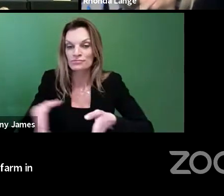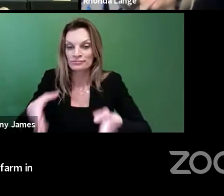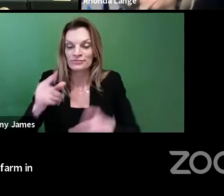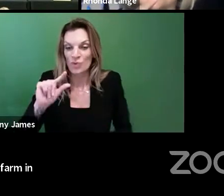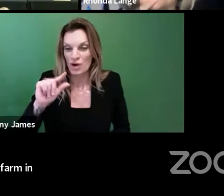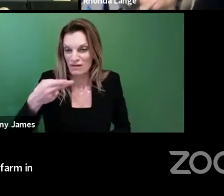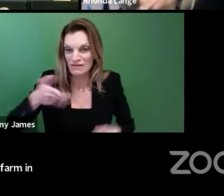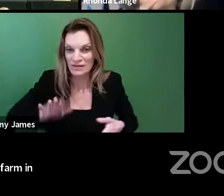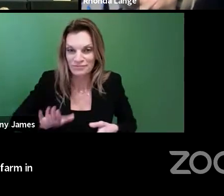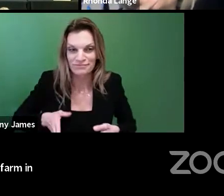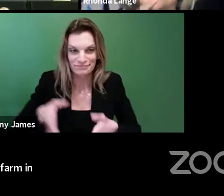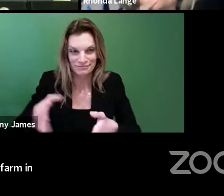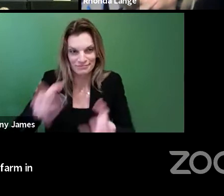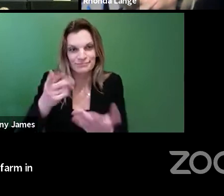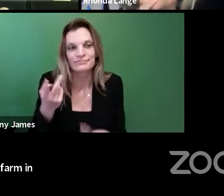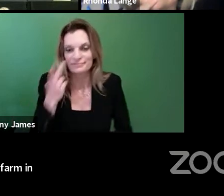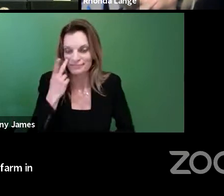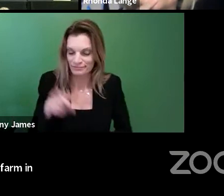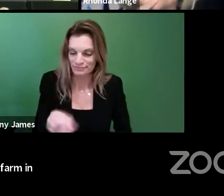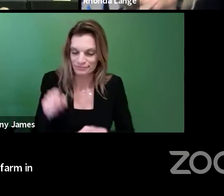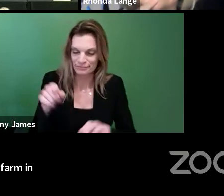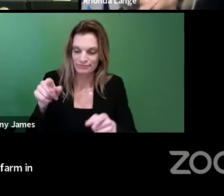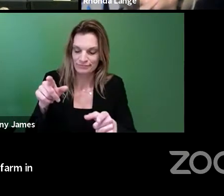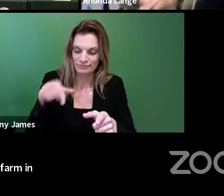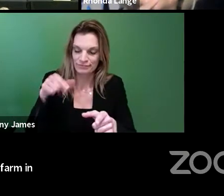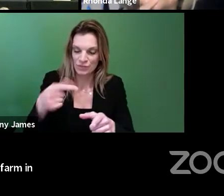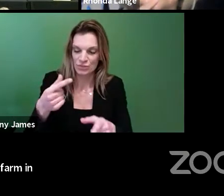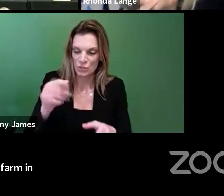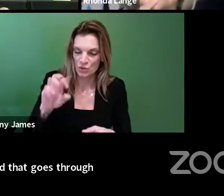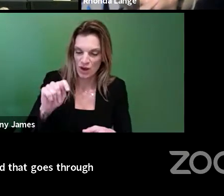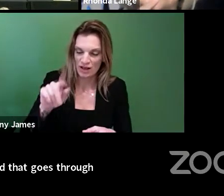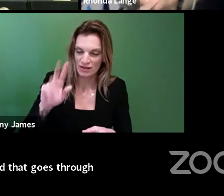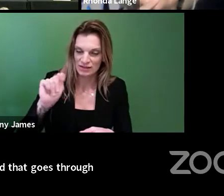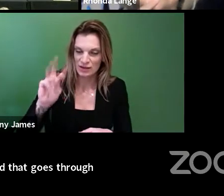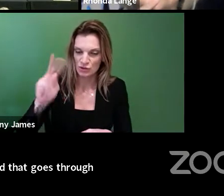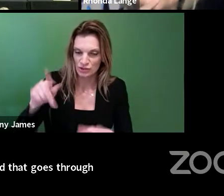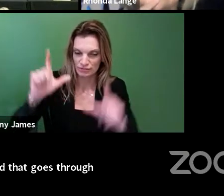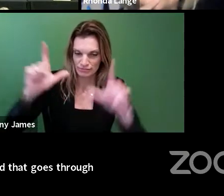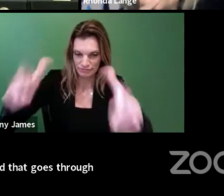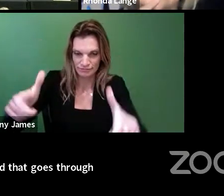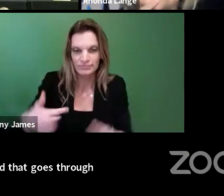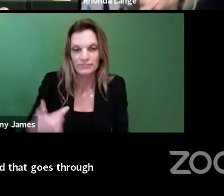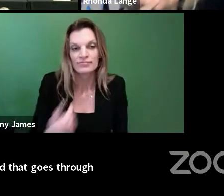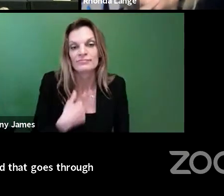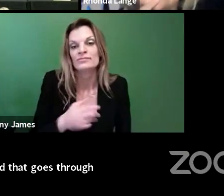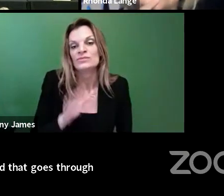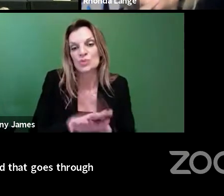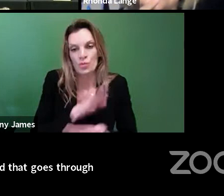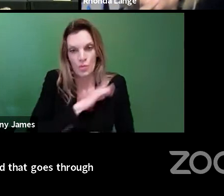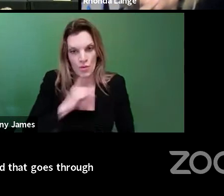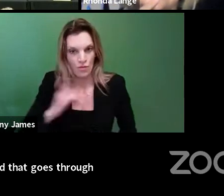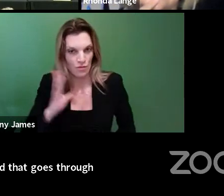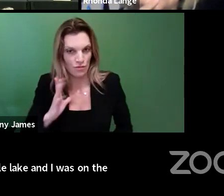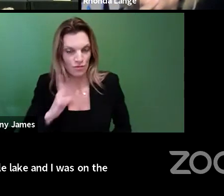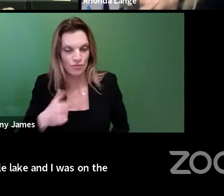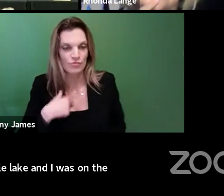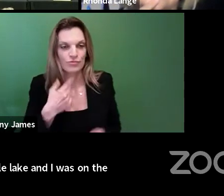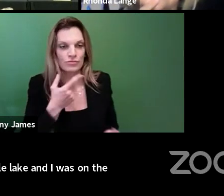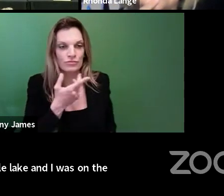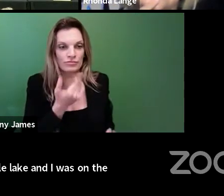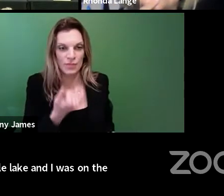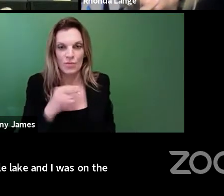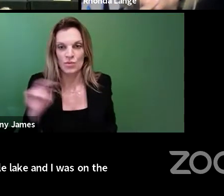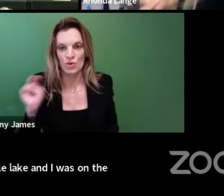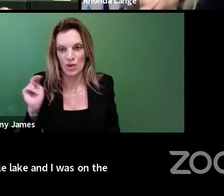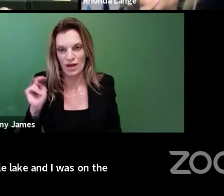Haven, it starts at Skipperville Lake in Grant Township. I was on the Grant School Board. I'm currently on the Newaygo County Board